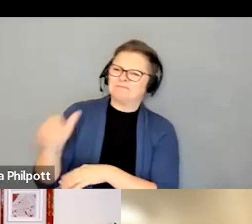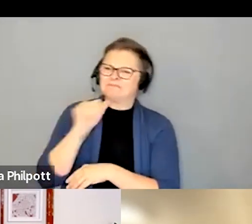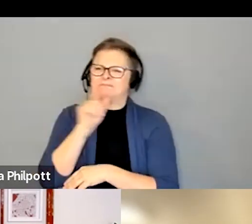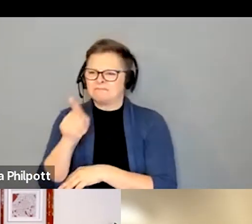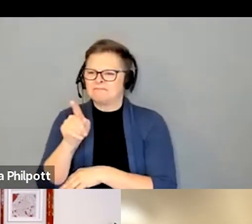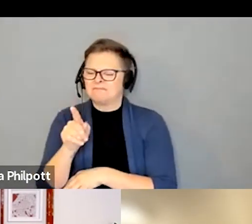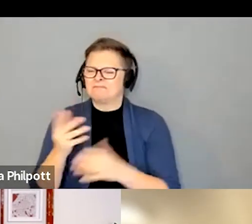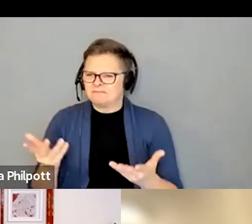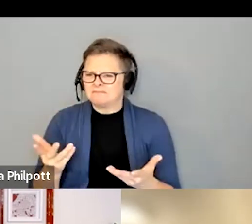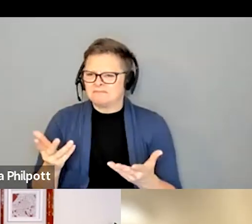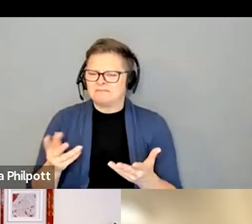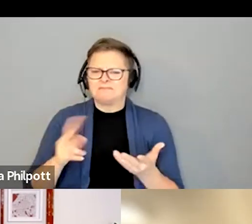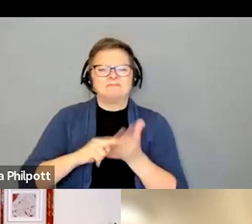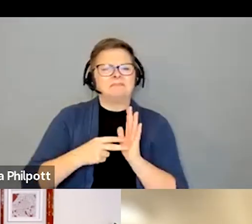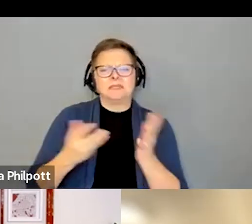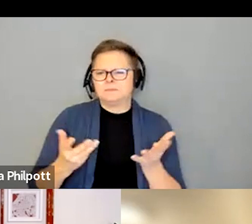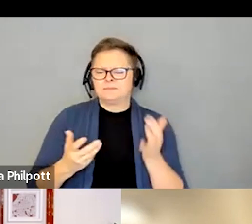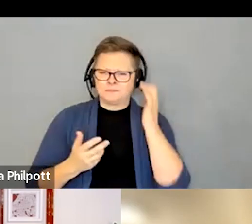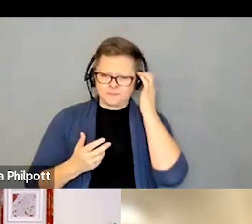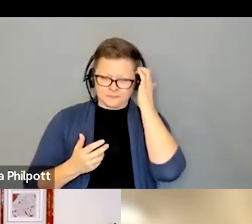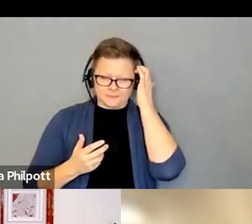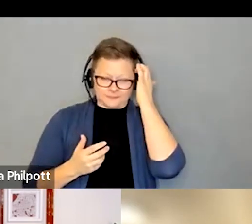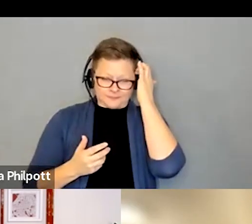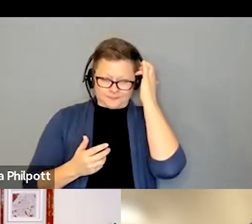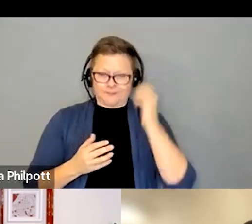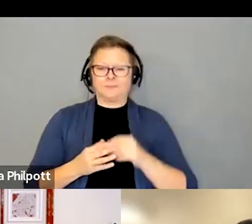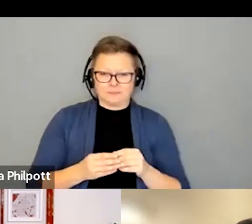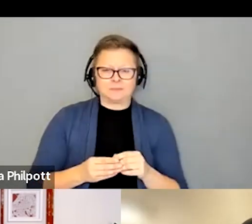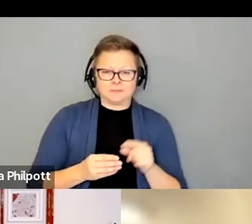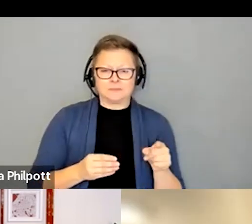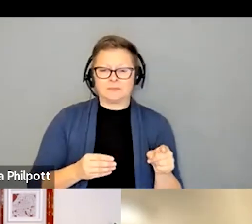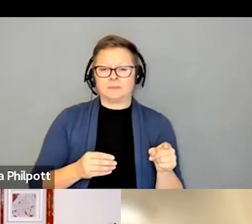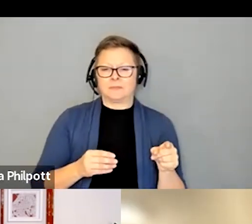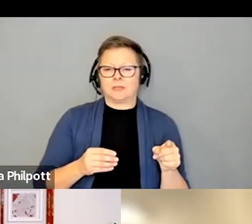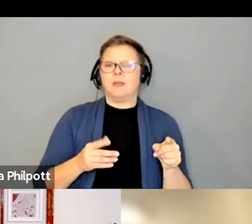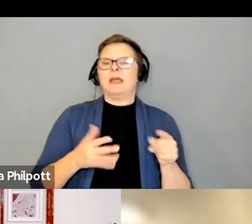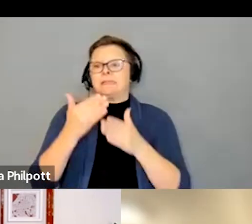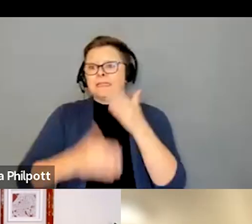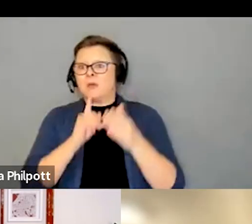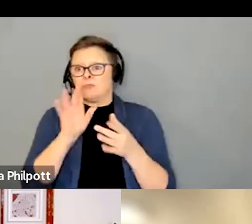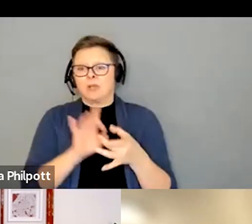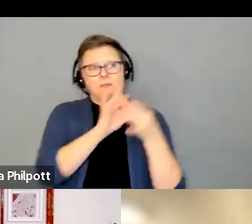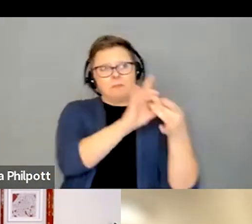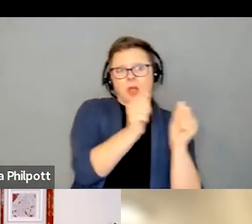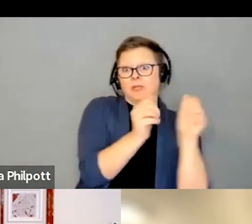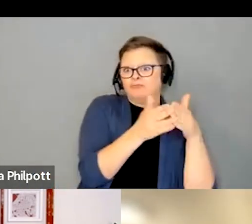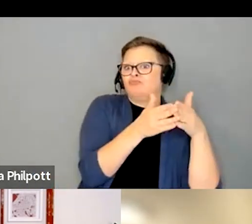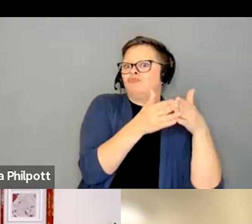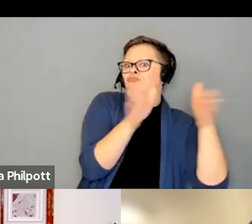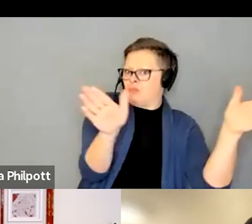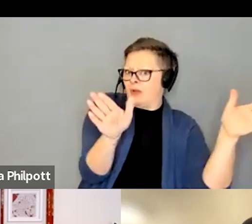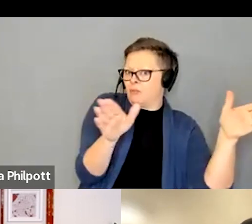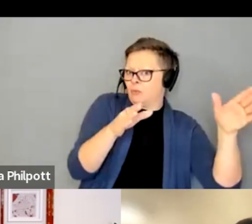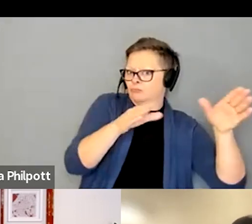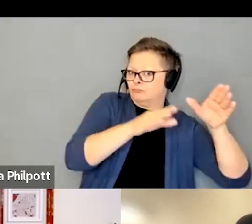the numbers and the psychometrics might be more close to general population from the original job talk study? Are